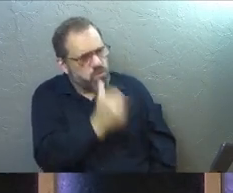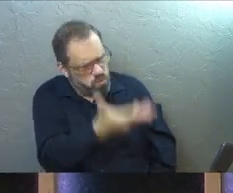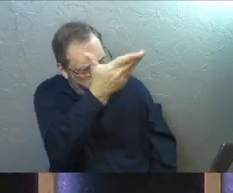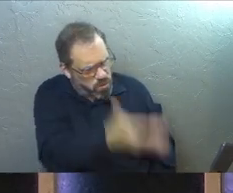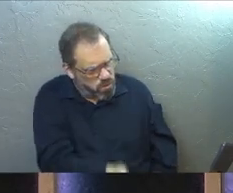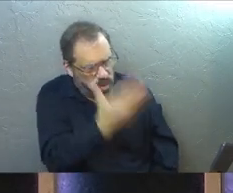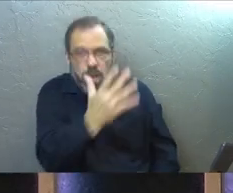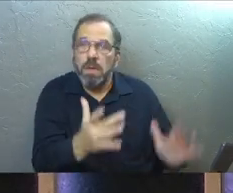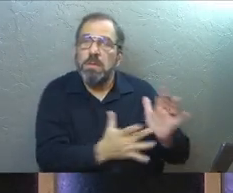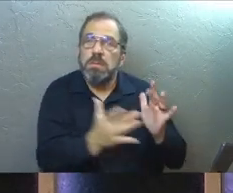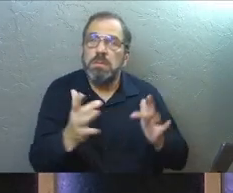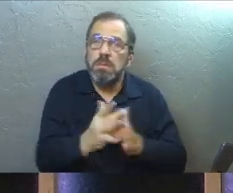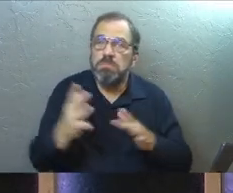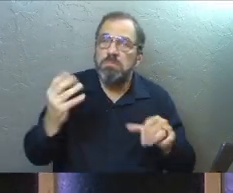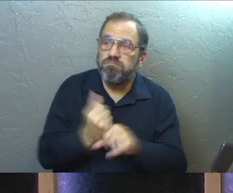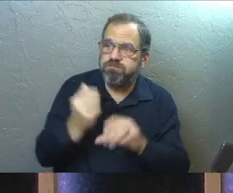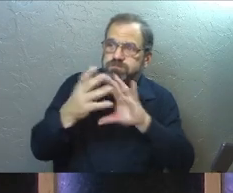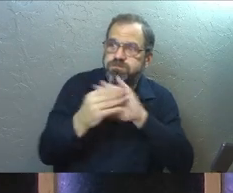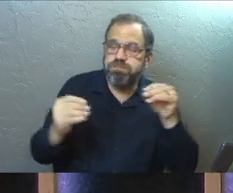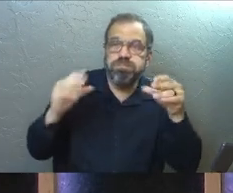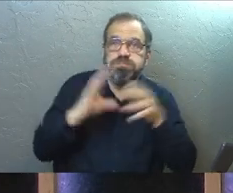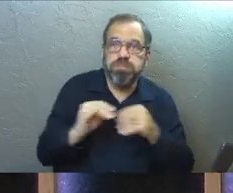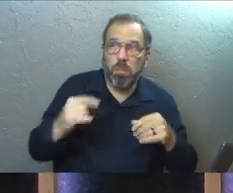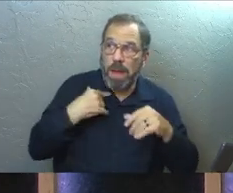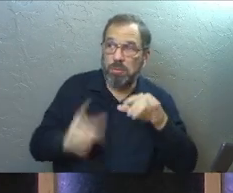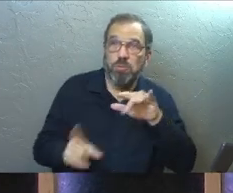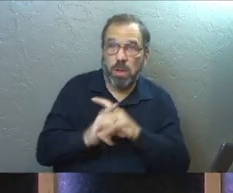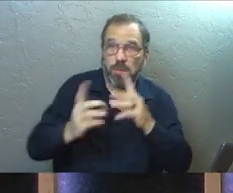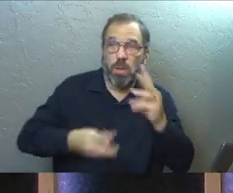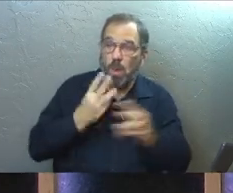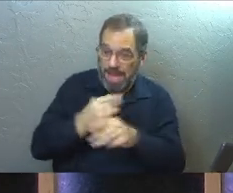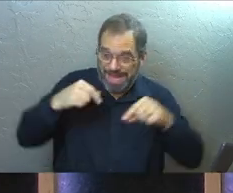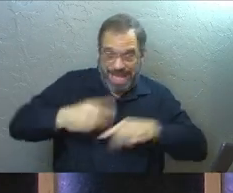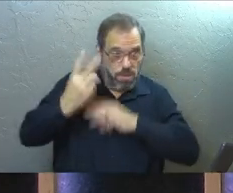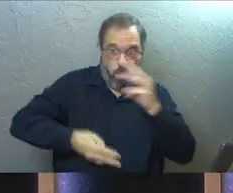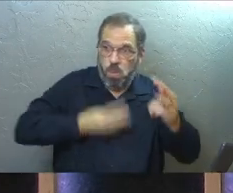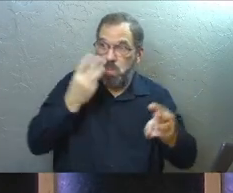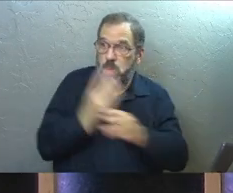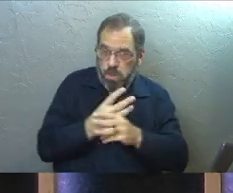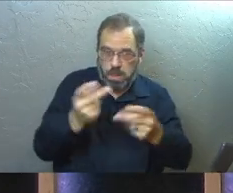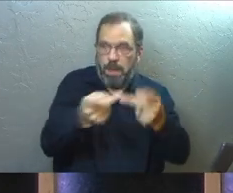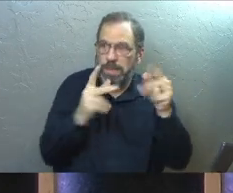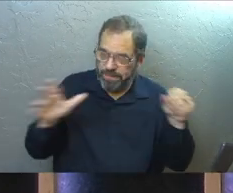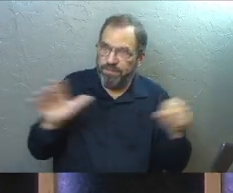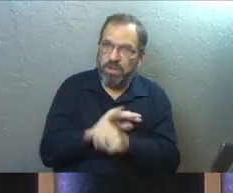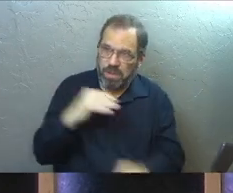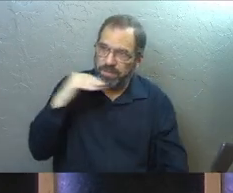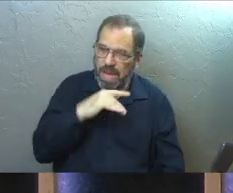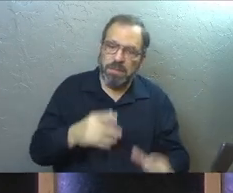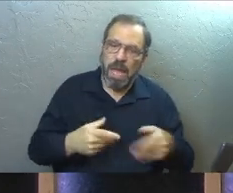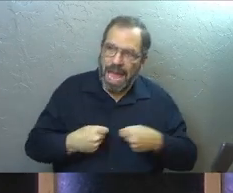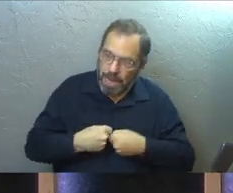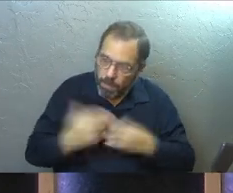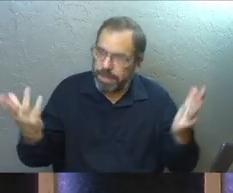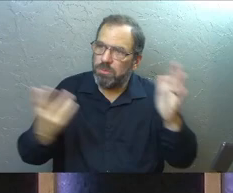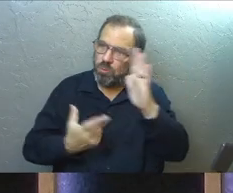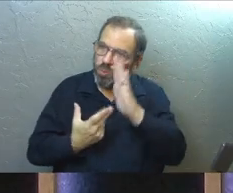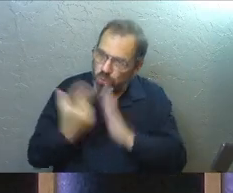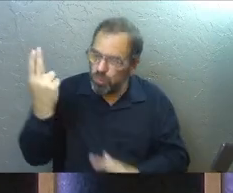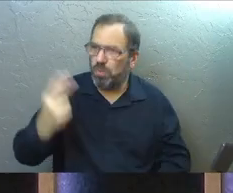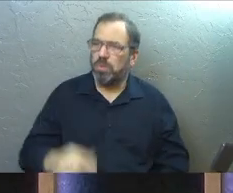he is. Jesus summarizes a big part of why he came. He says, this world is a place full of lies, and I've come to bring